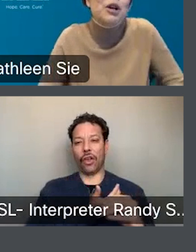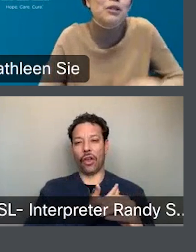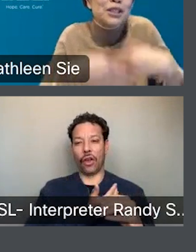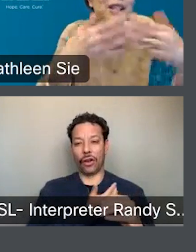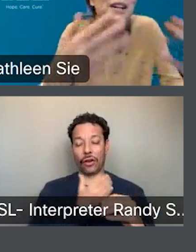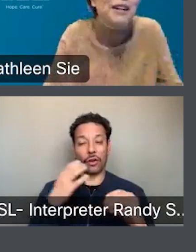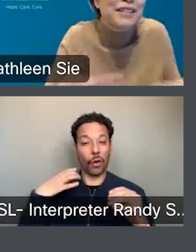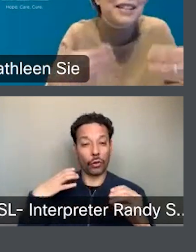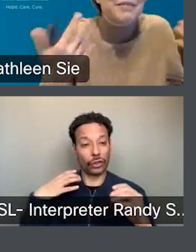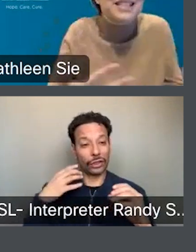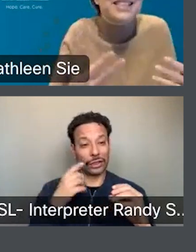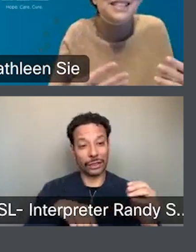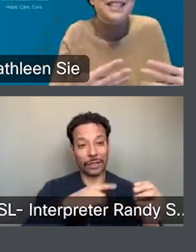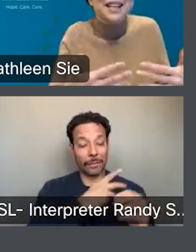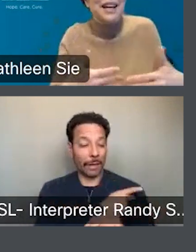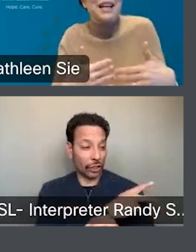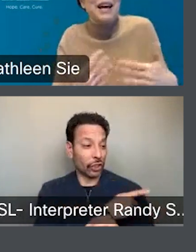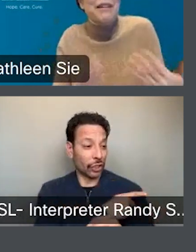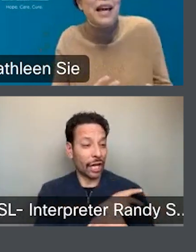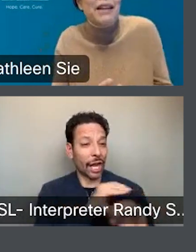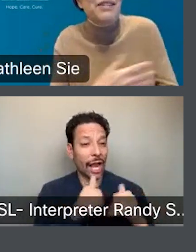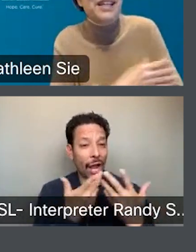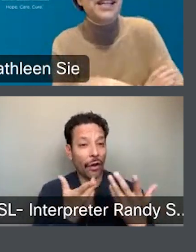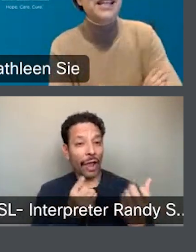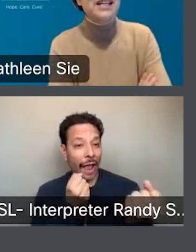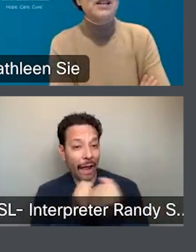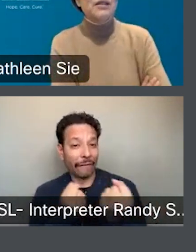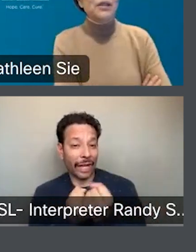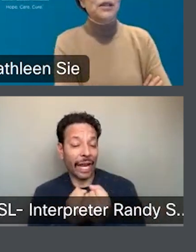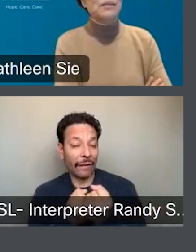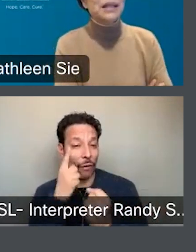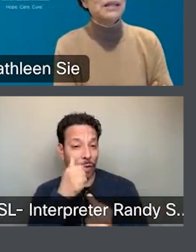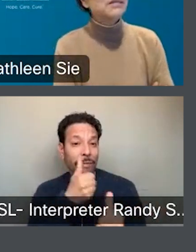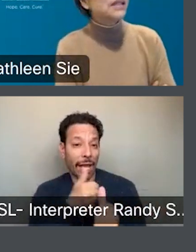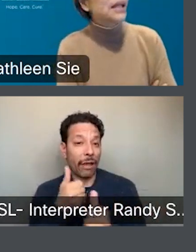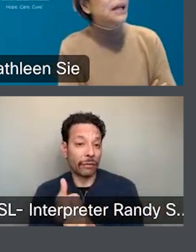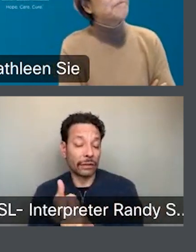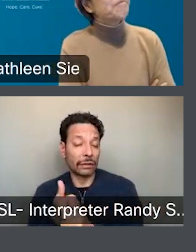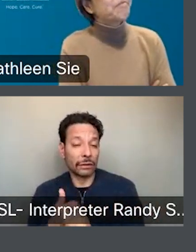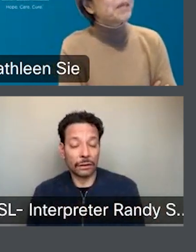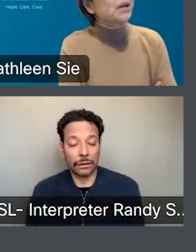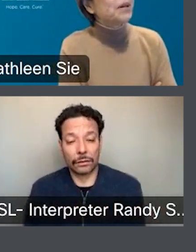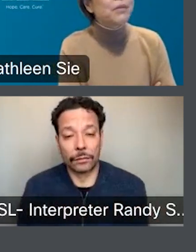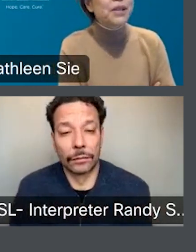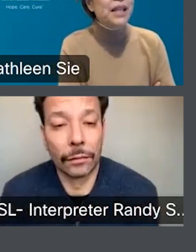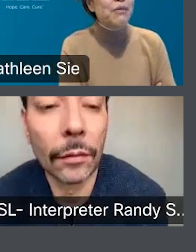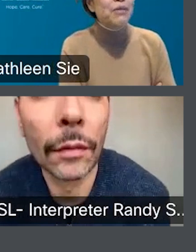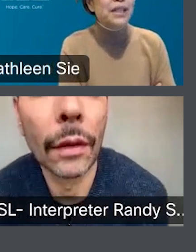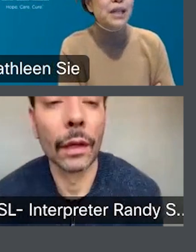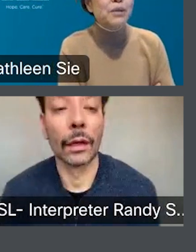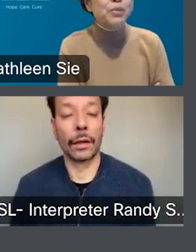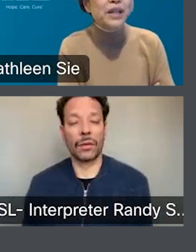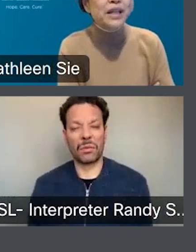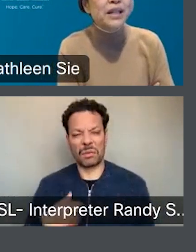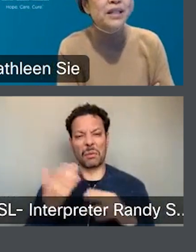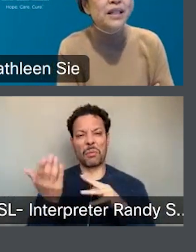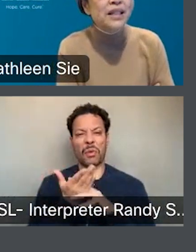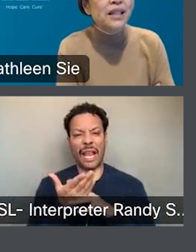coaching our patients on how to advocate for themselves. But with that, we'll take a